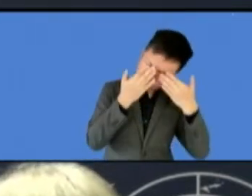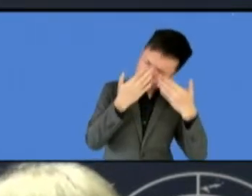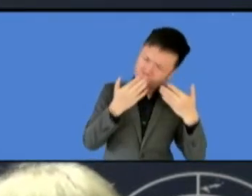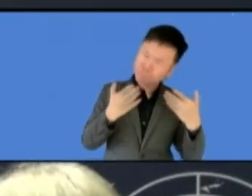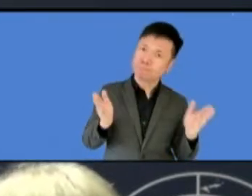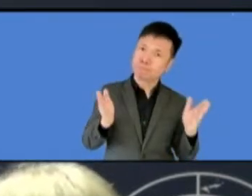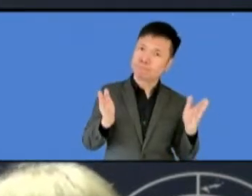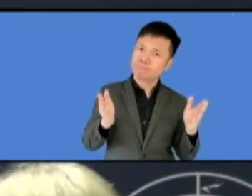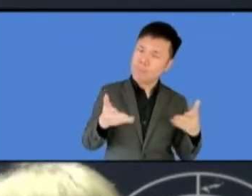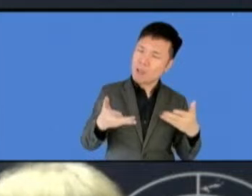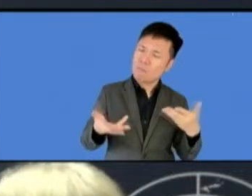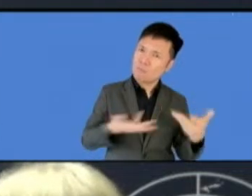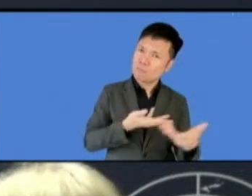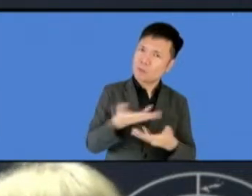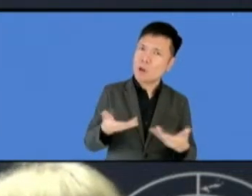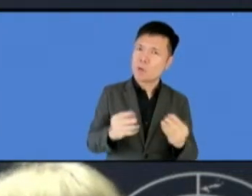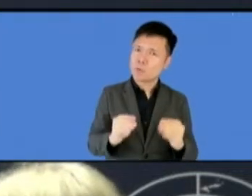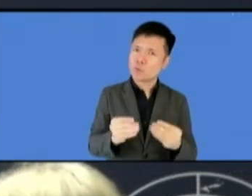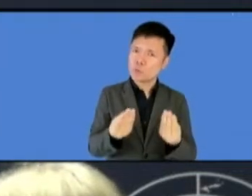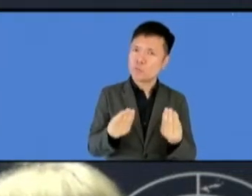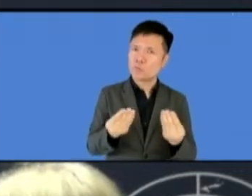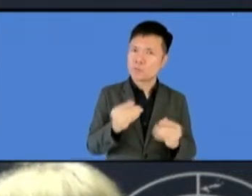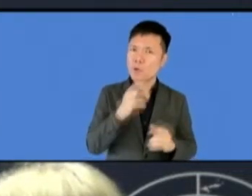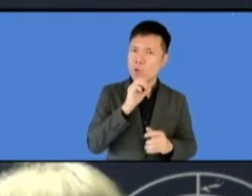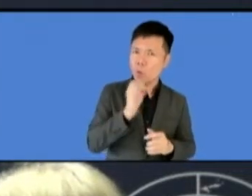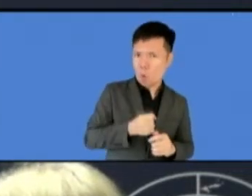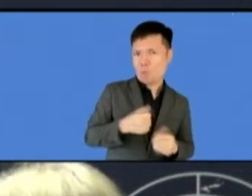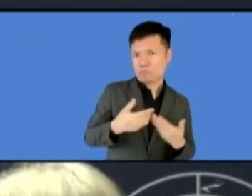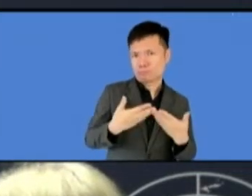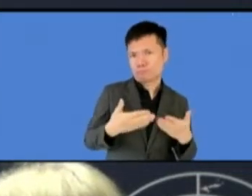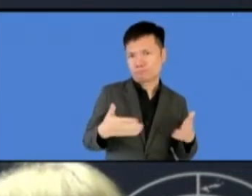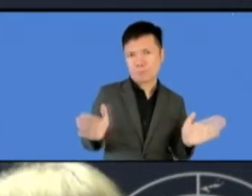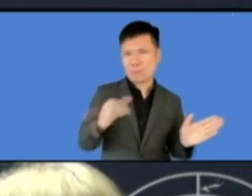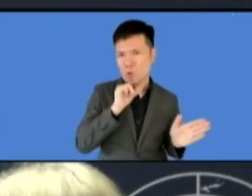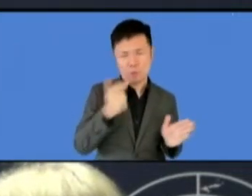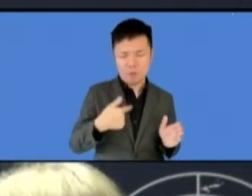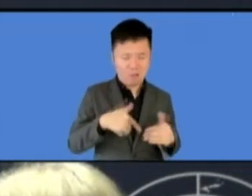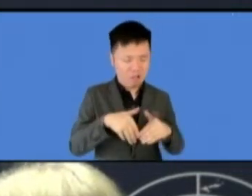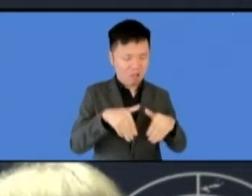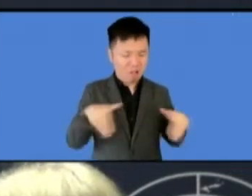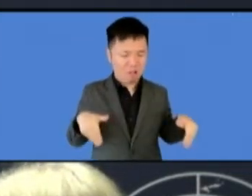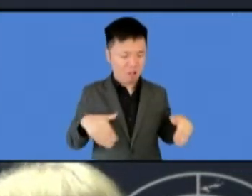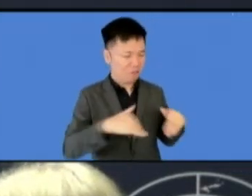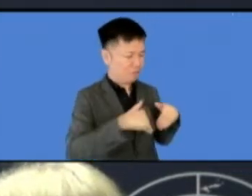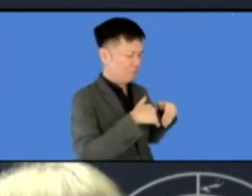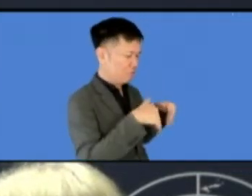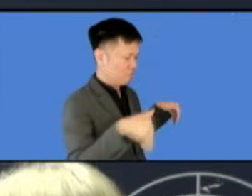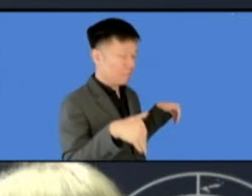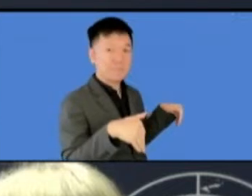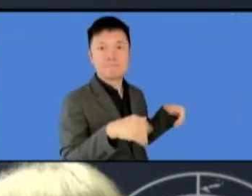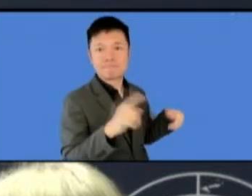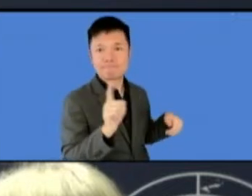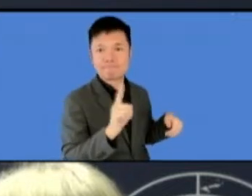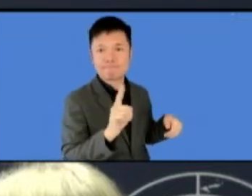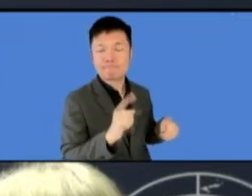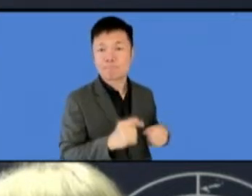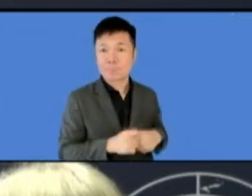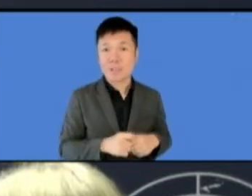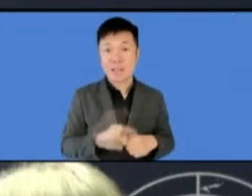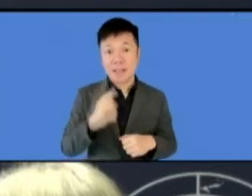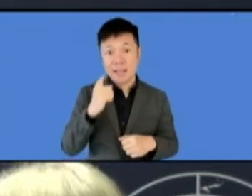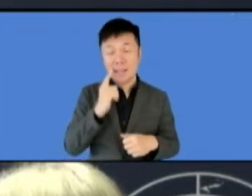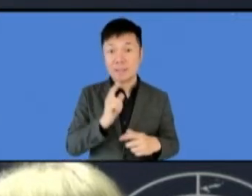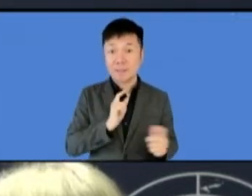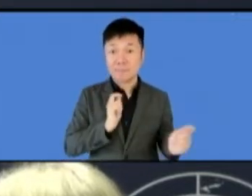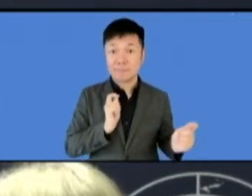people's organization, an all people's organization. So I think the natural evolution